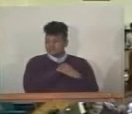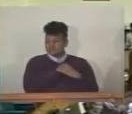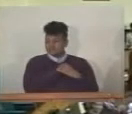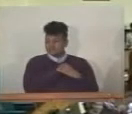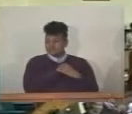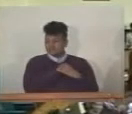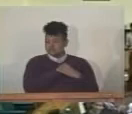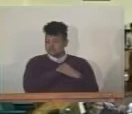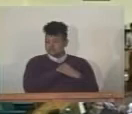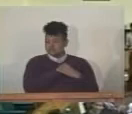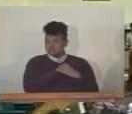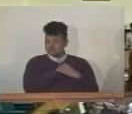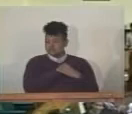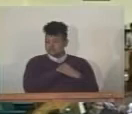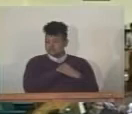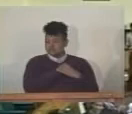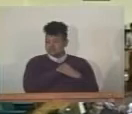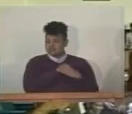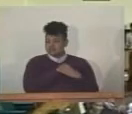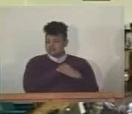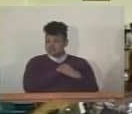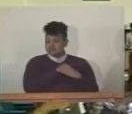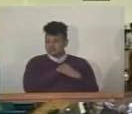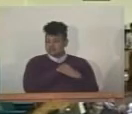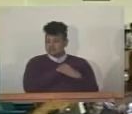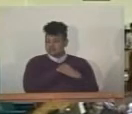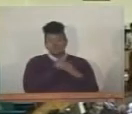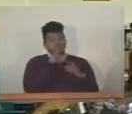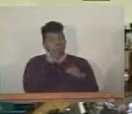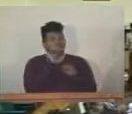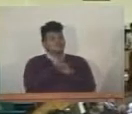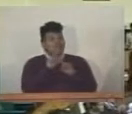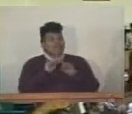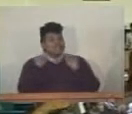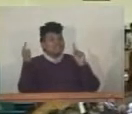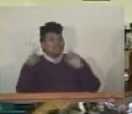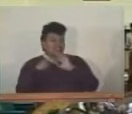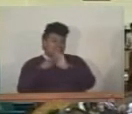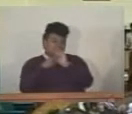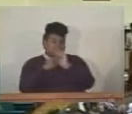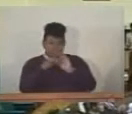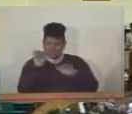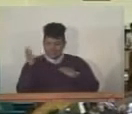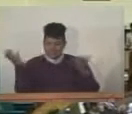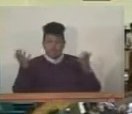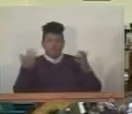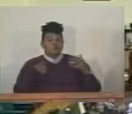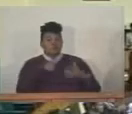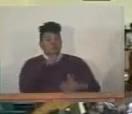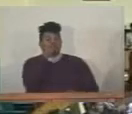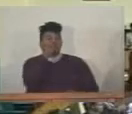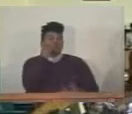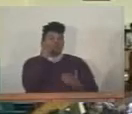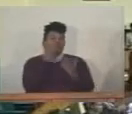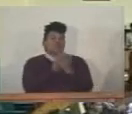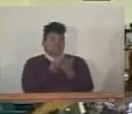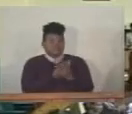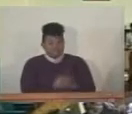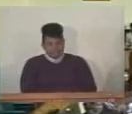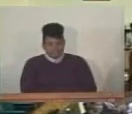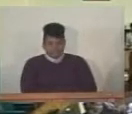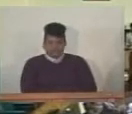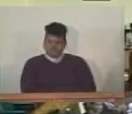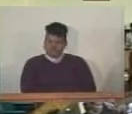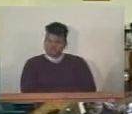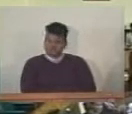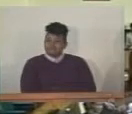It was certainly, I would say, a different display than what we have just witnessed.